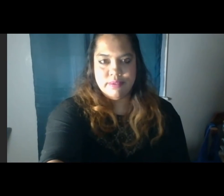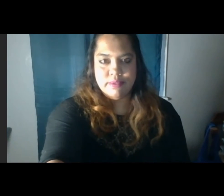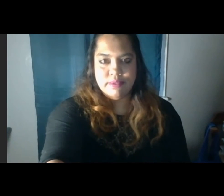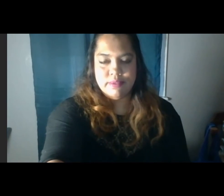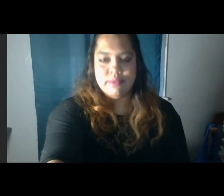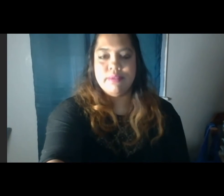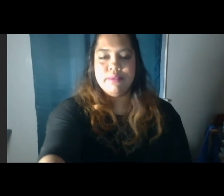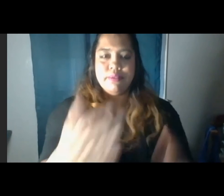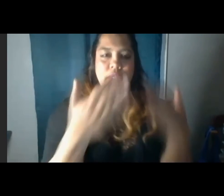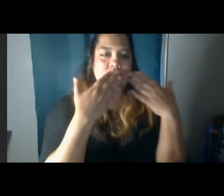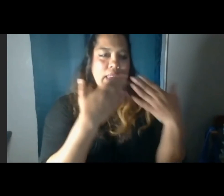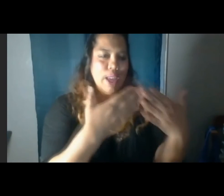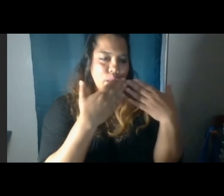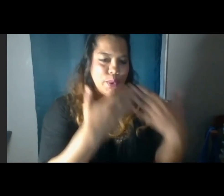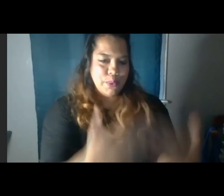Thank you.